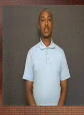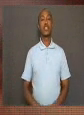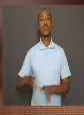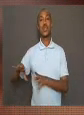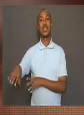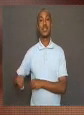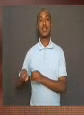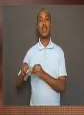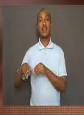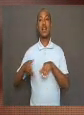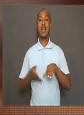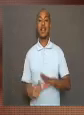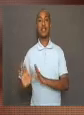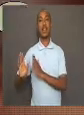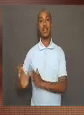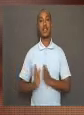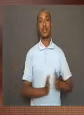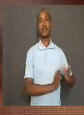Students, let's get ready.